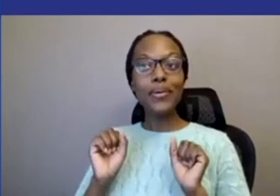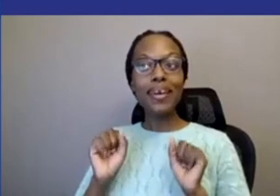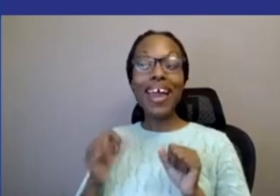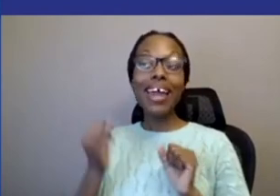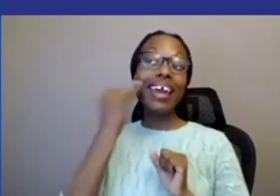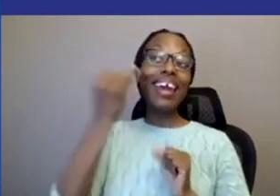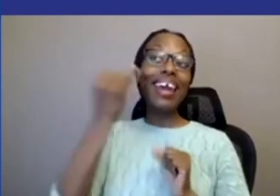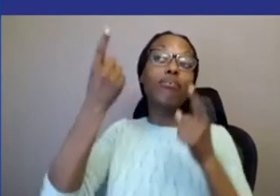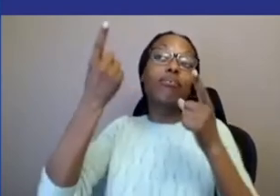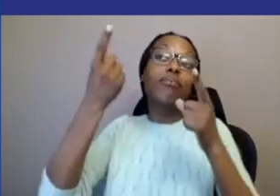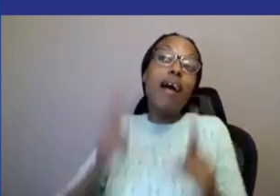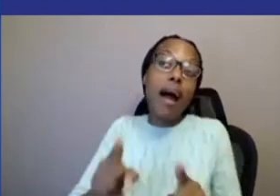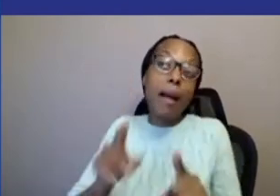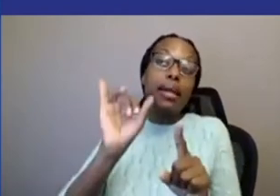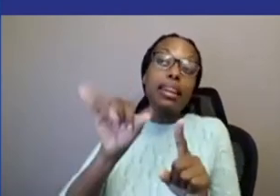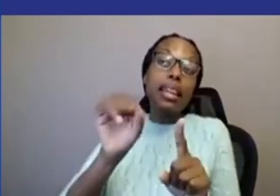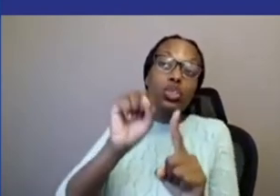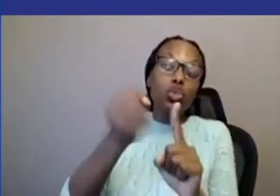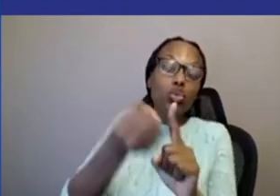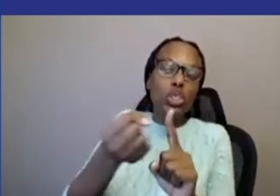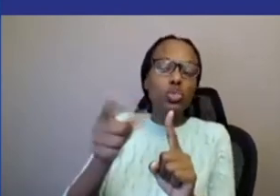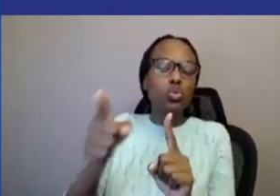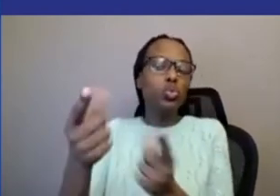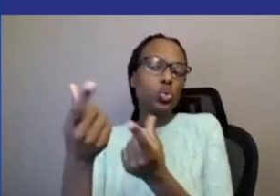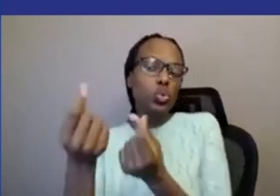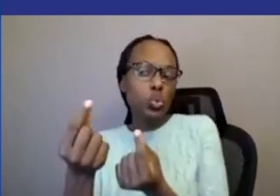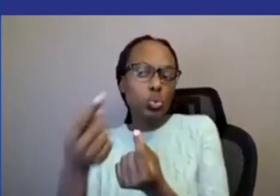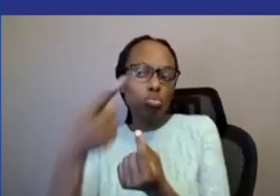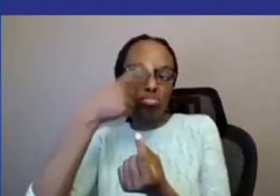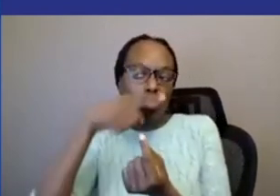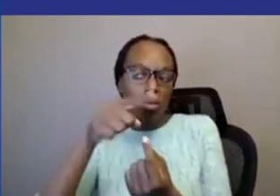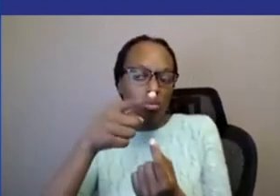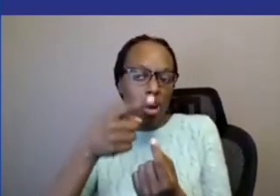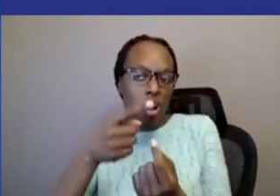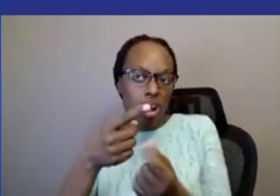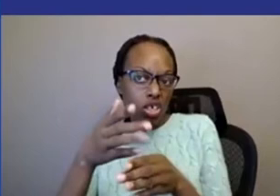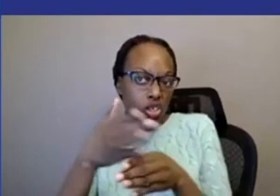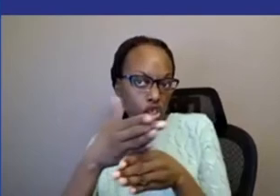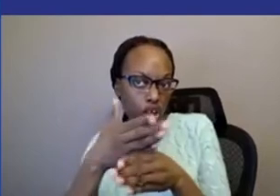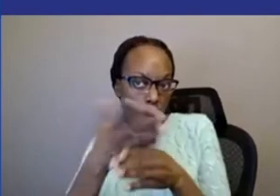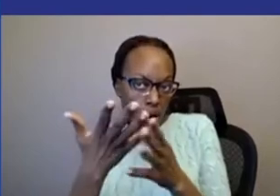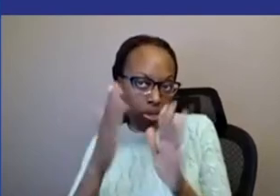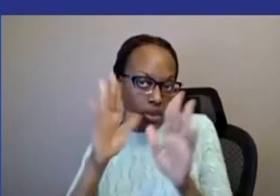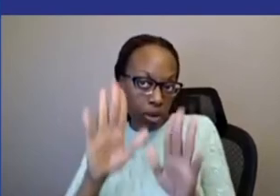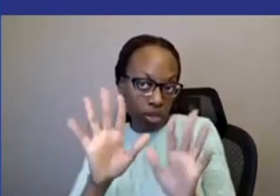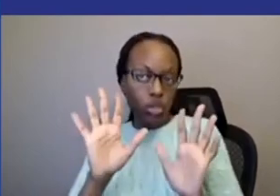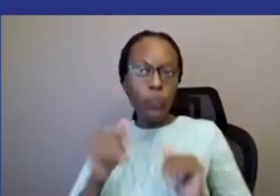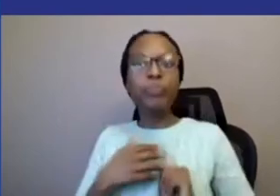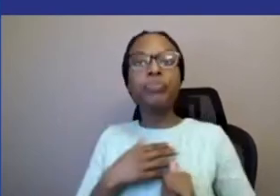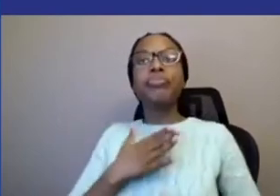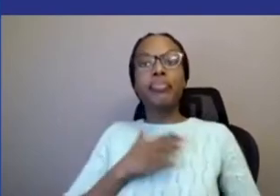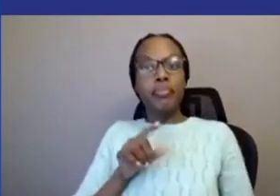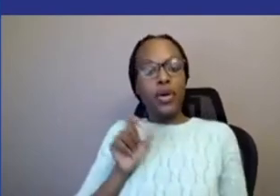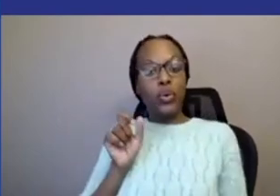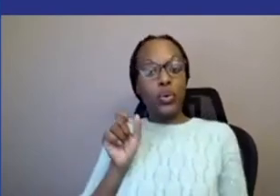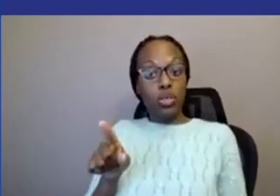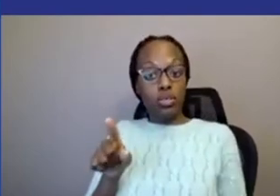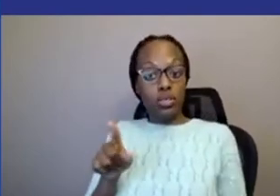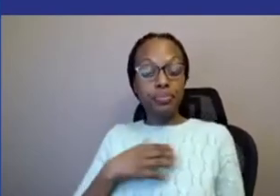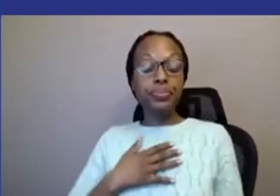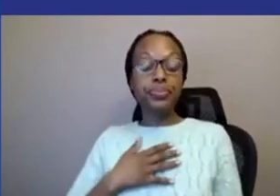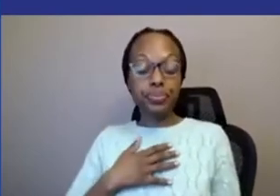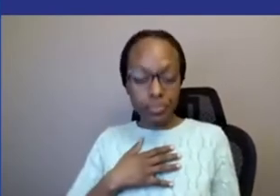happened, that would be great. So the question is, have you ever been presented with